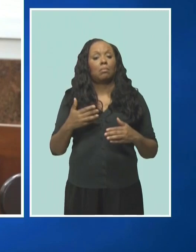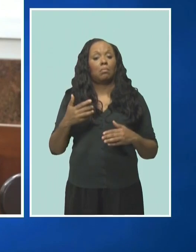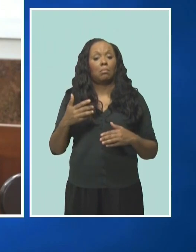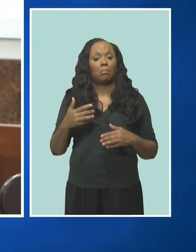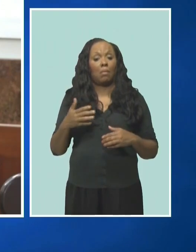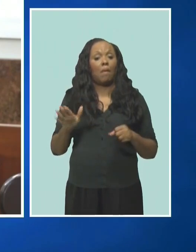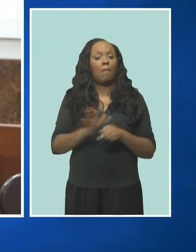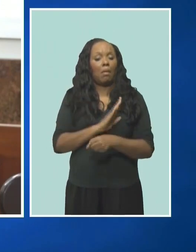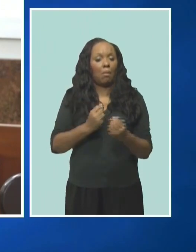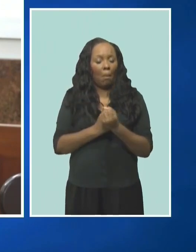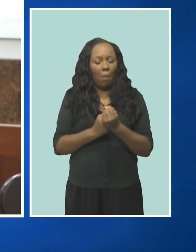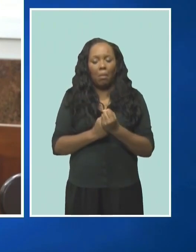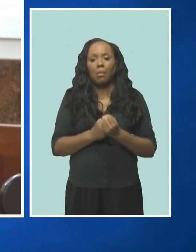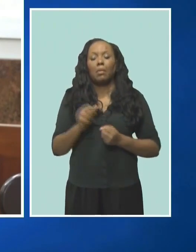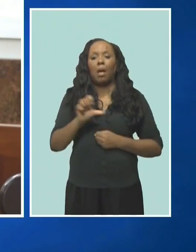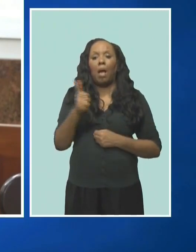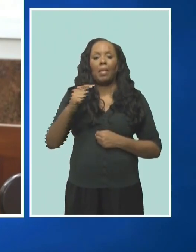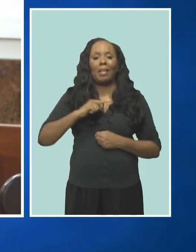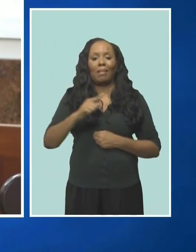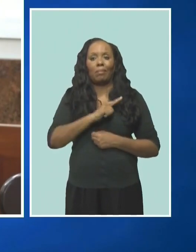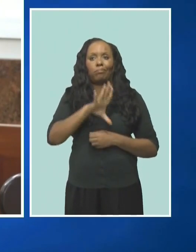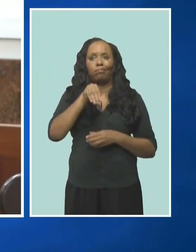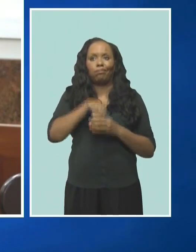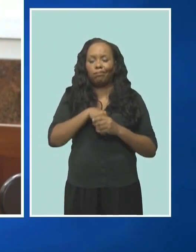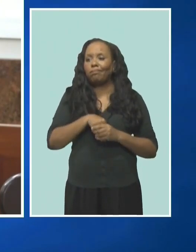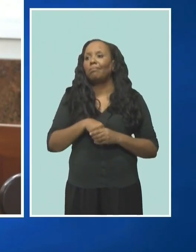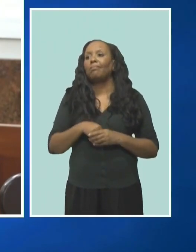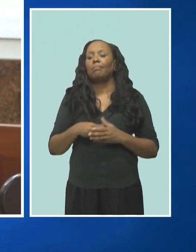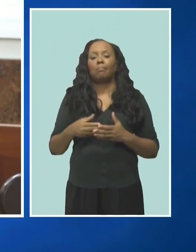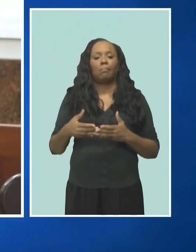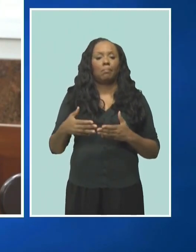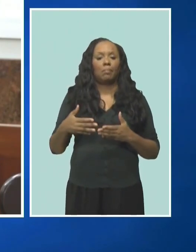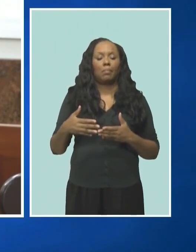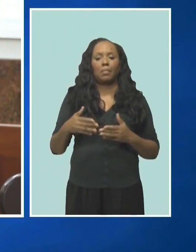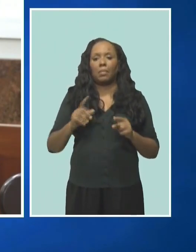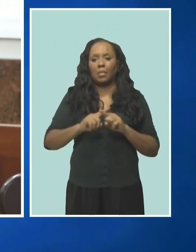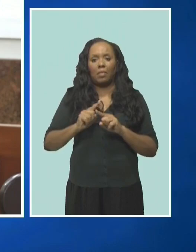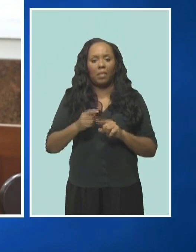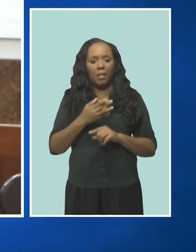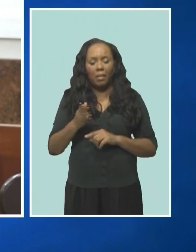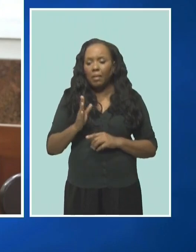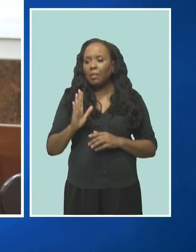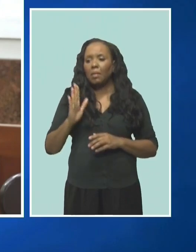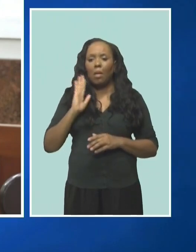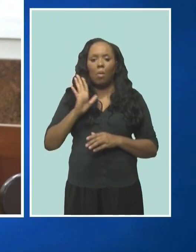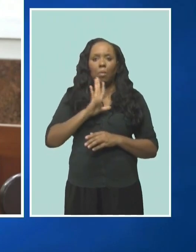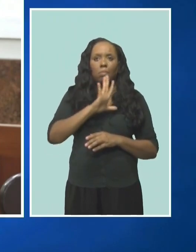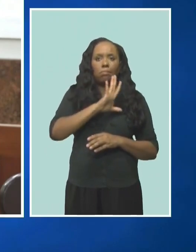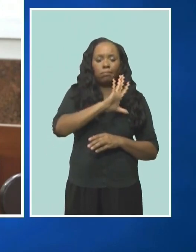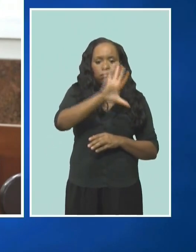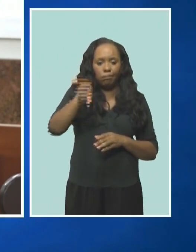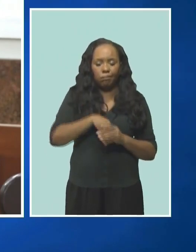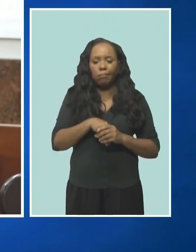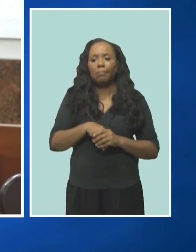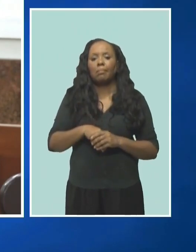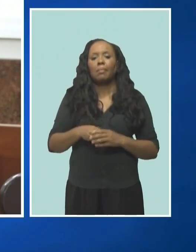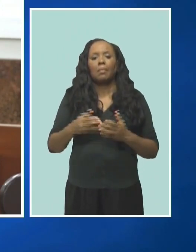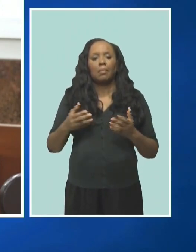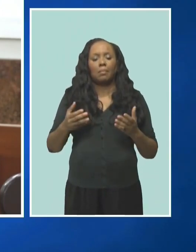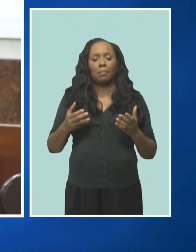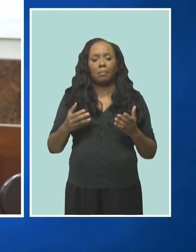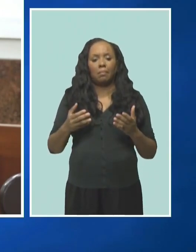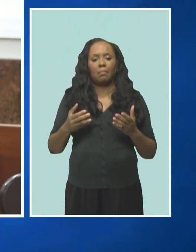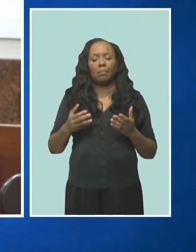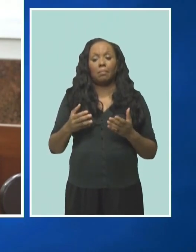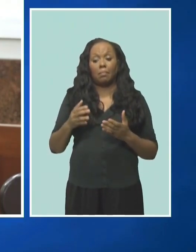support, and as the other pieces of legislation that we've dealt with, whistleblowers and all the other things come into play,